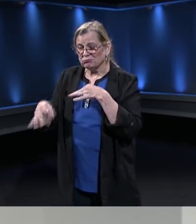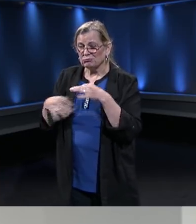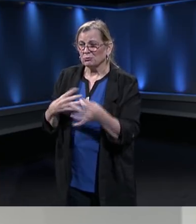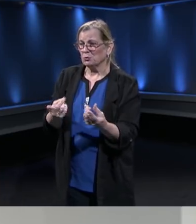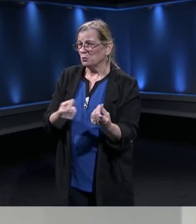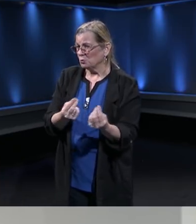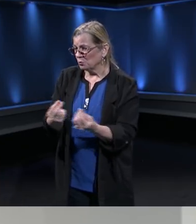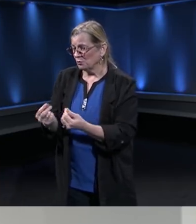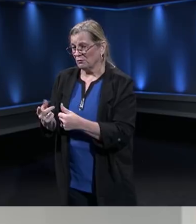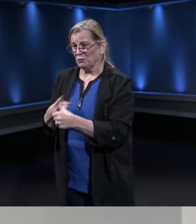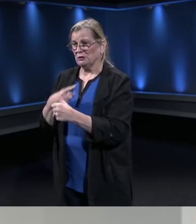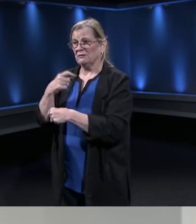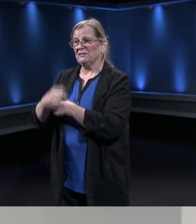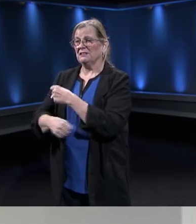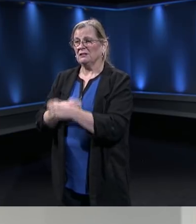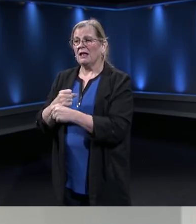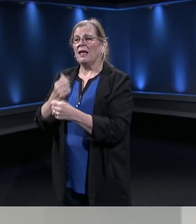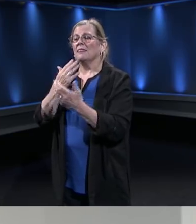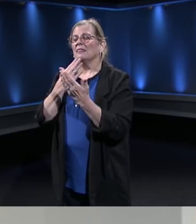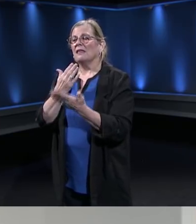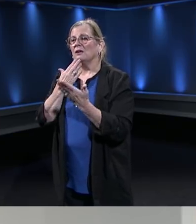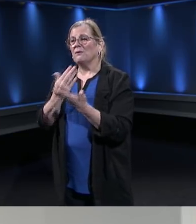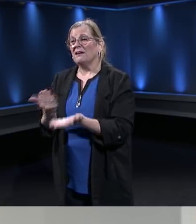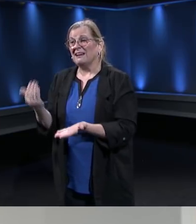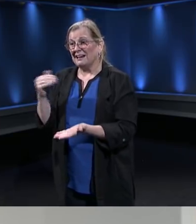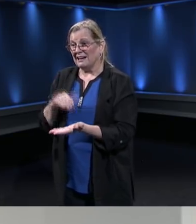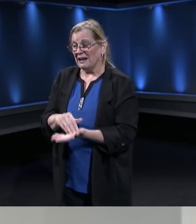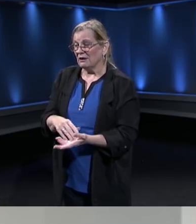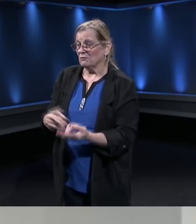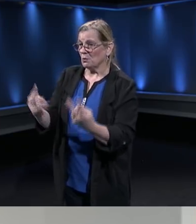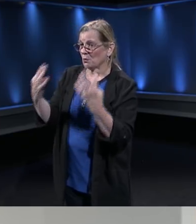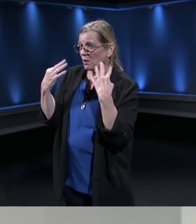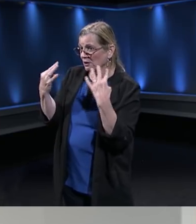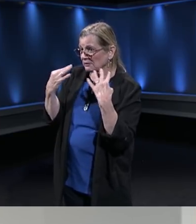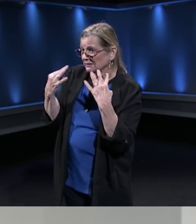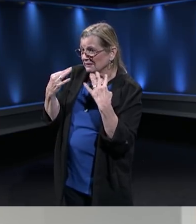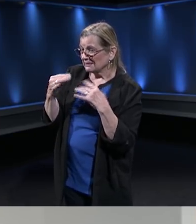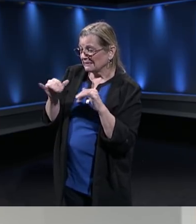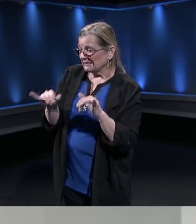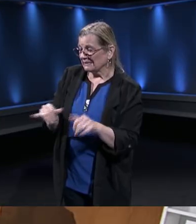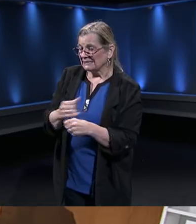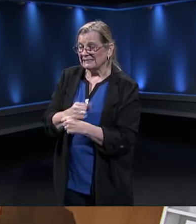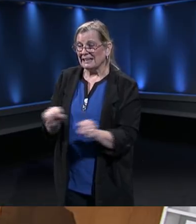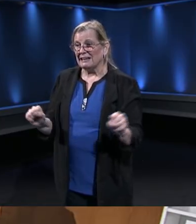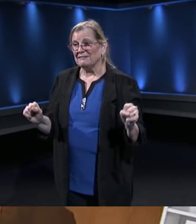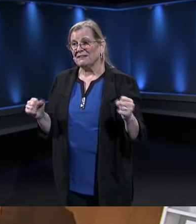Thank you again for tuning in. Stay safe, and we will see you soon.